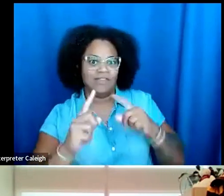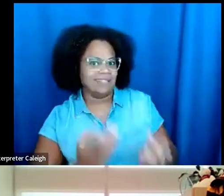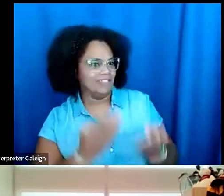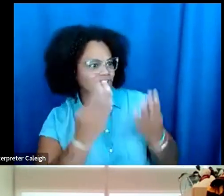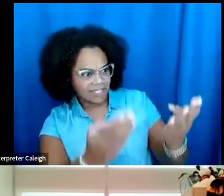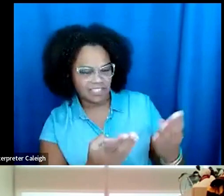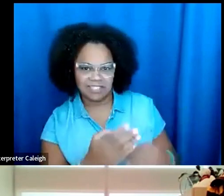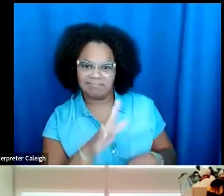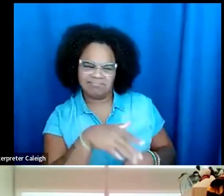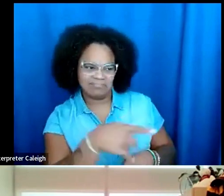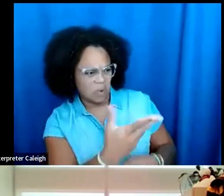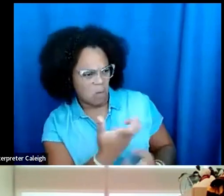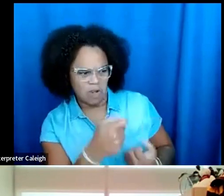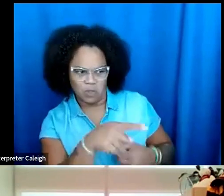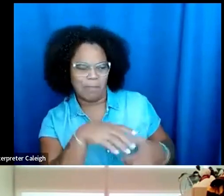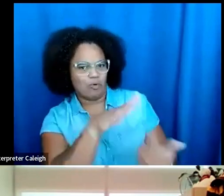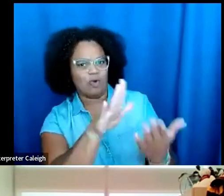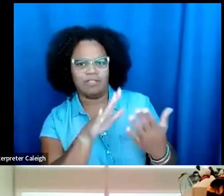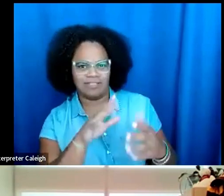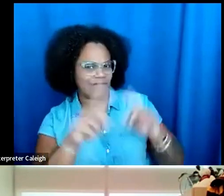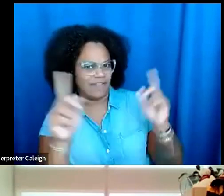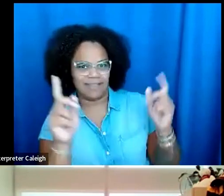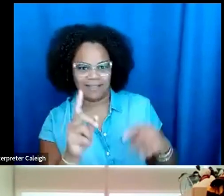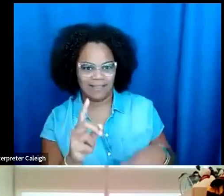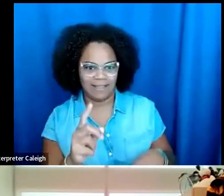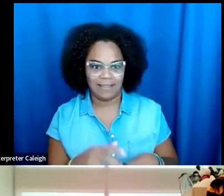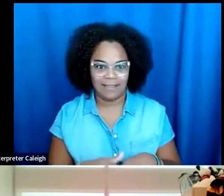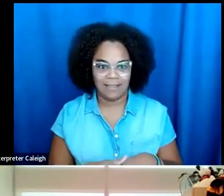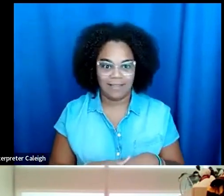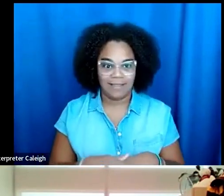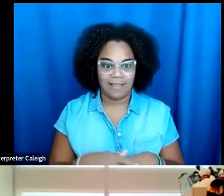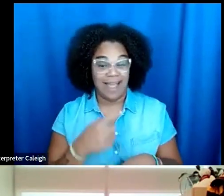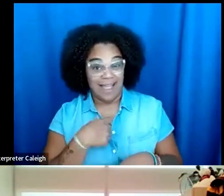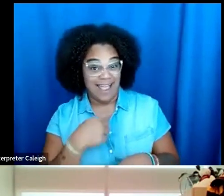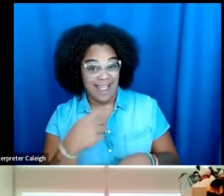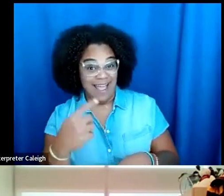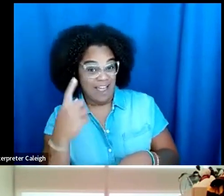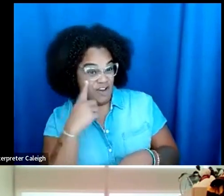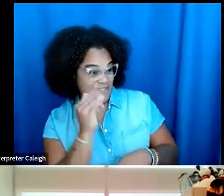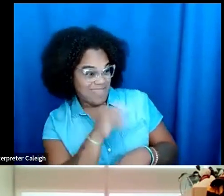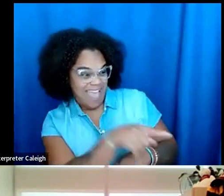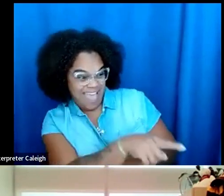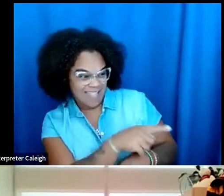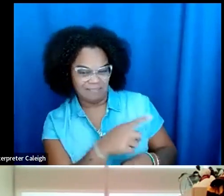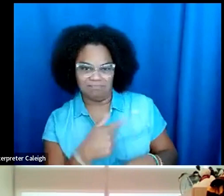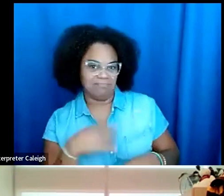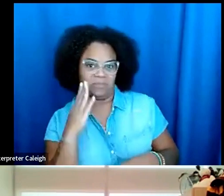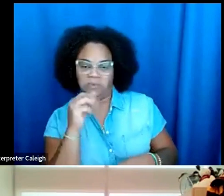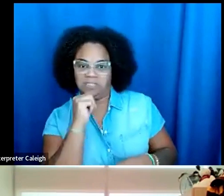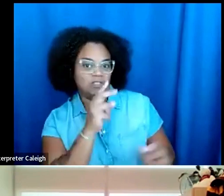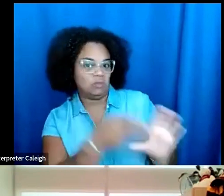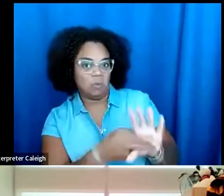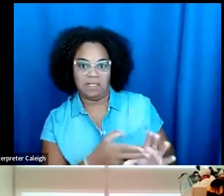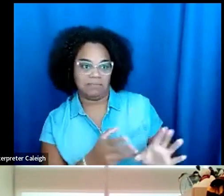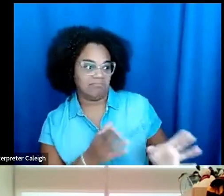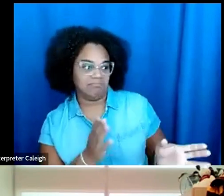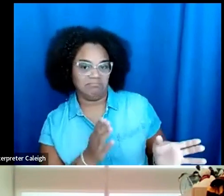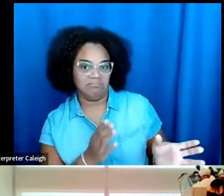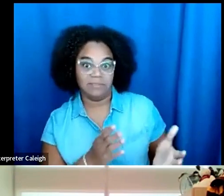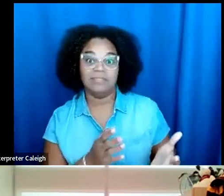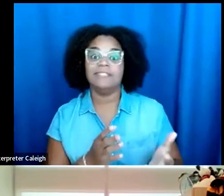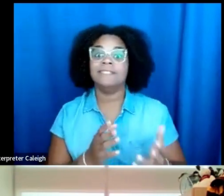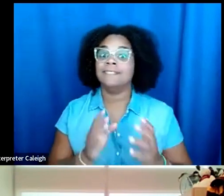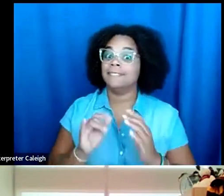do it differently. Because if I heard the same thing that you're talking about, I would not join the study. So that makes